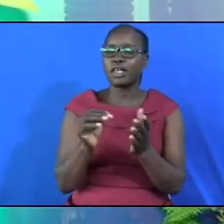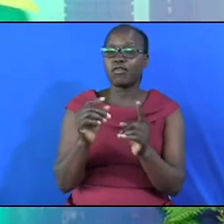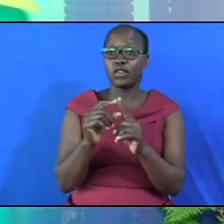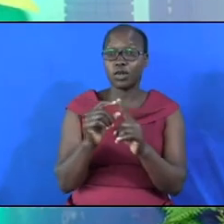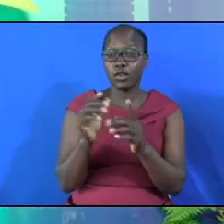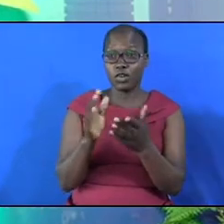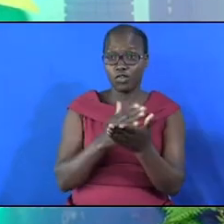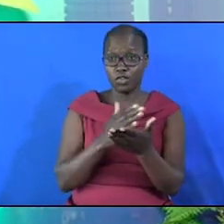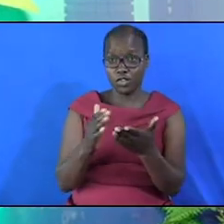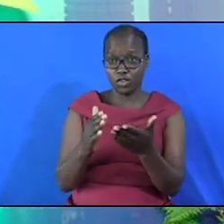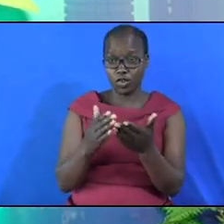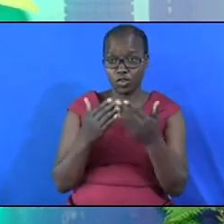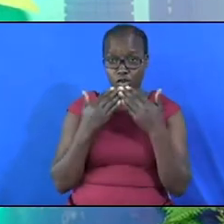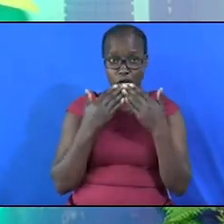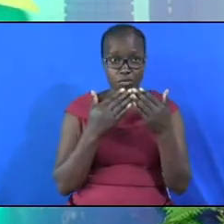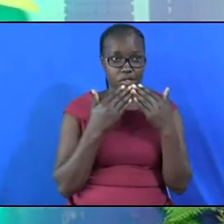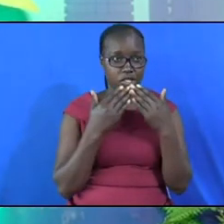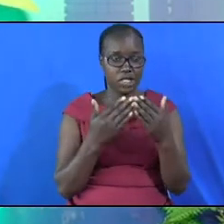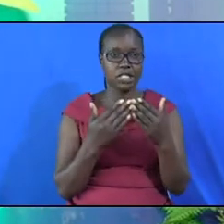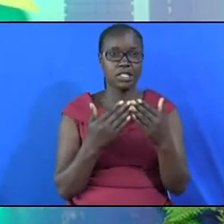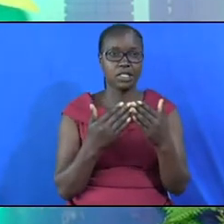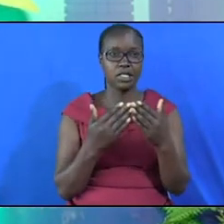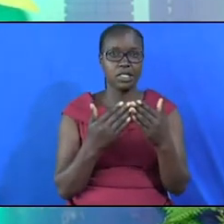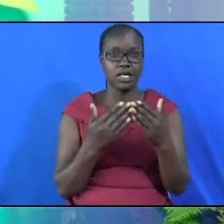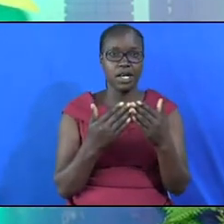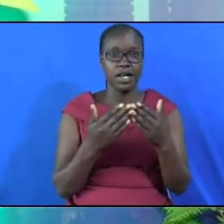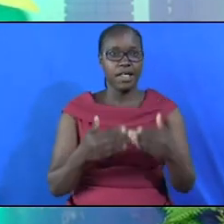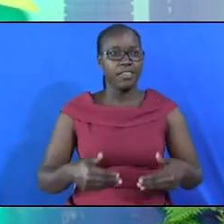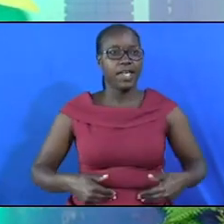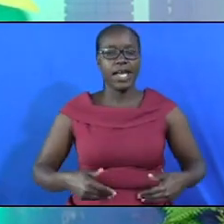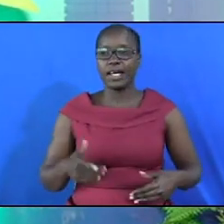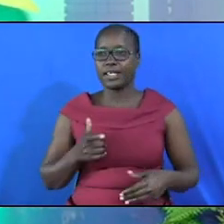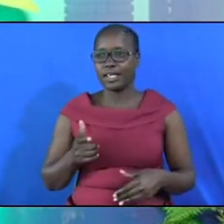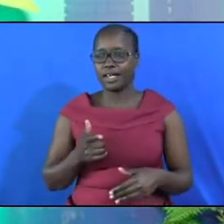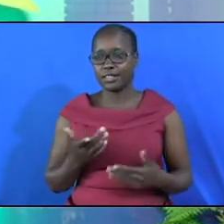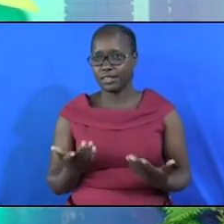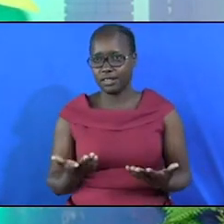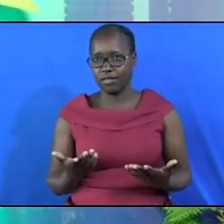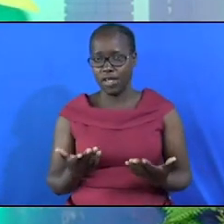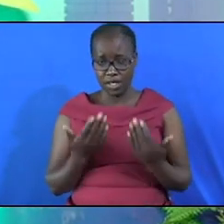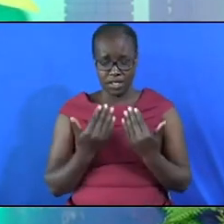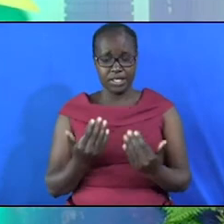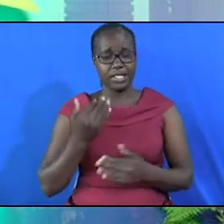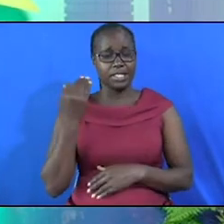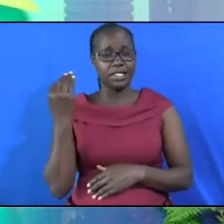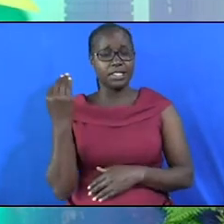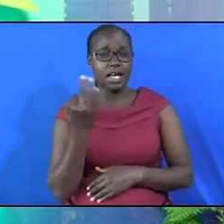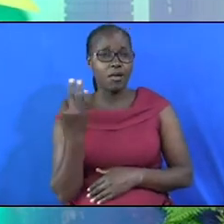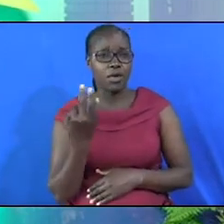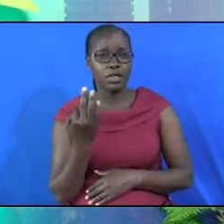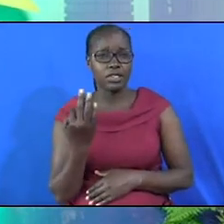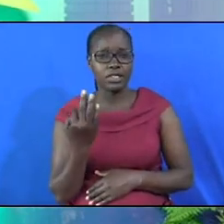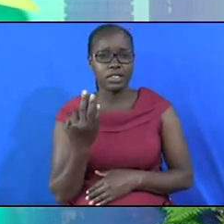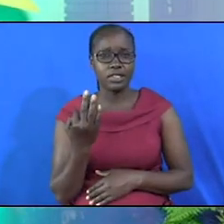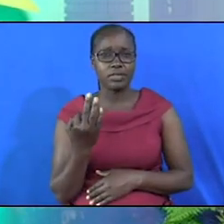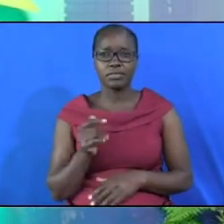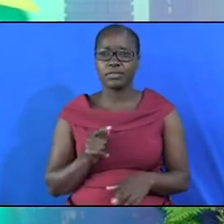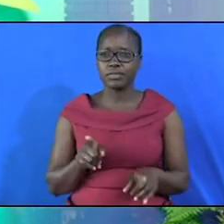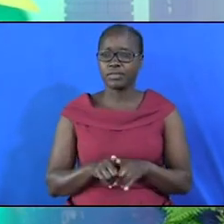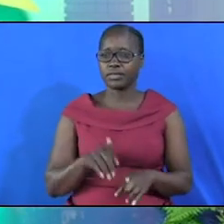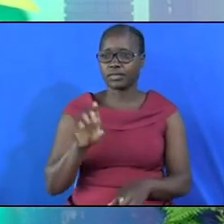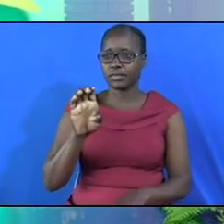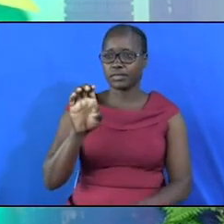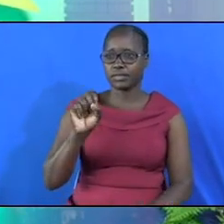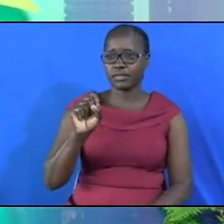song. We also want to appreciate the young lady for the children sermon. That was Sister